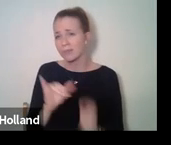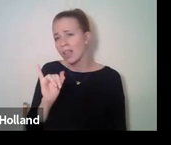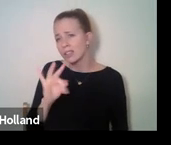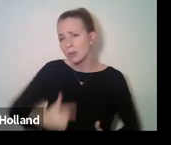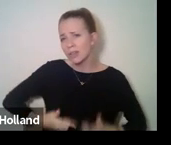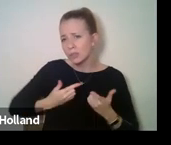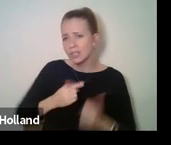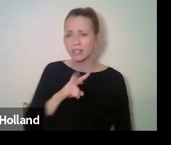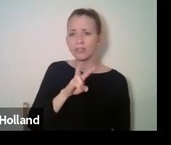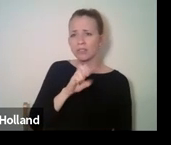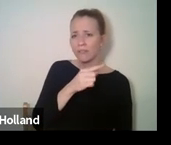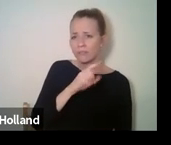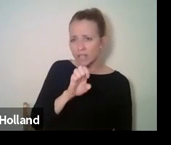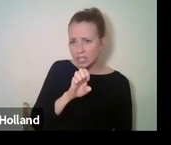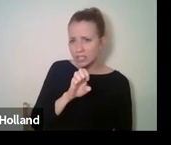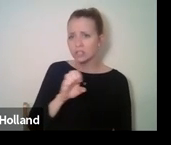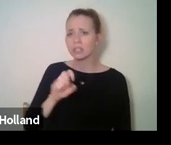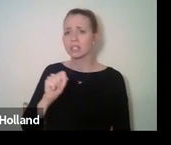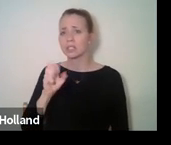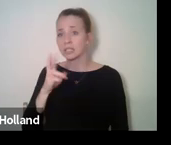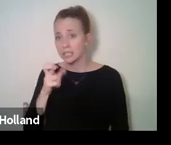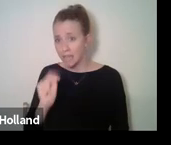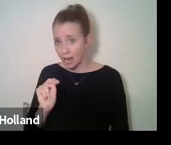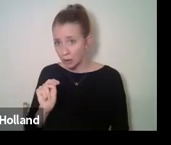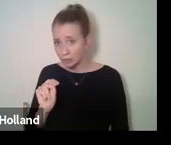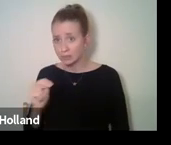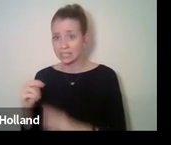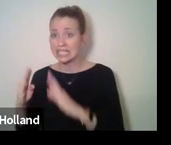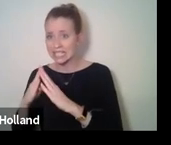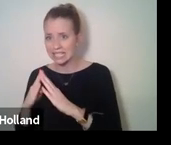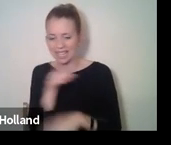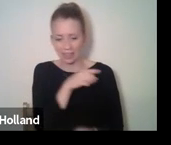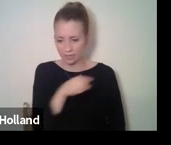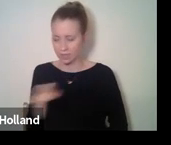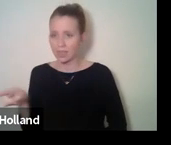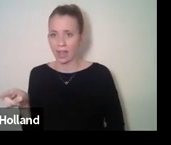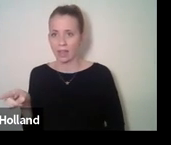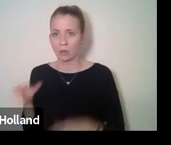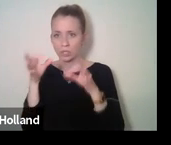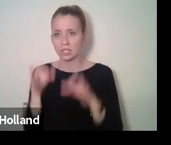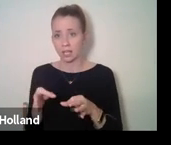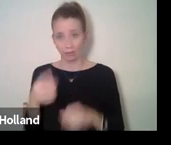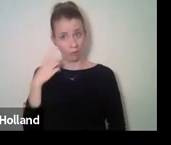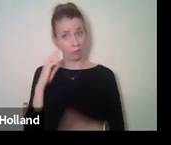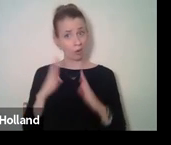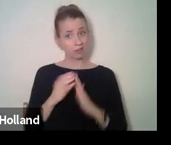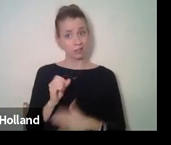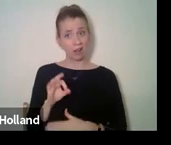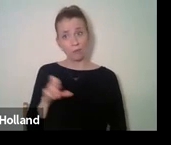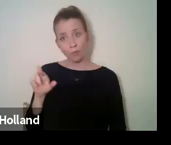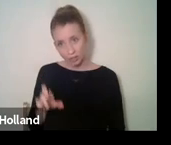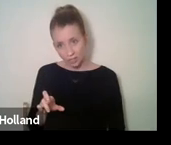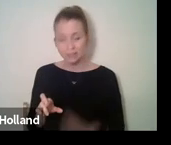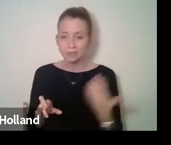city, the smallest government would create your CCA program. For the City of Rochester, of course, it's the